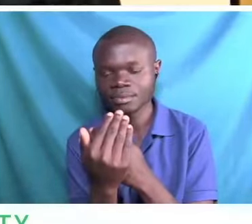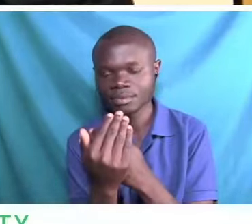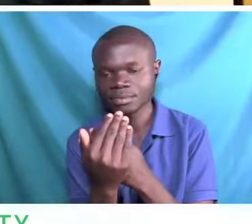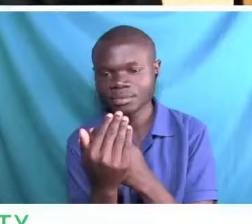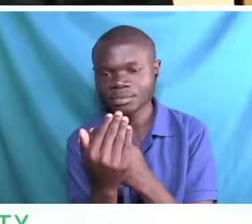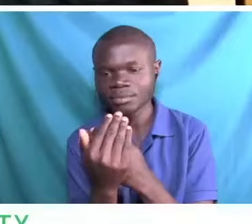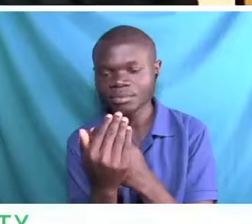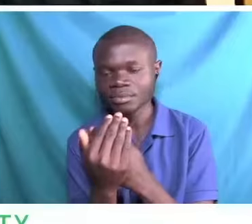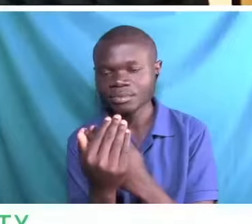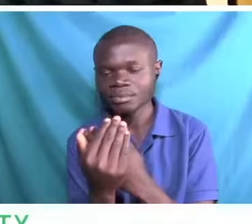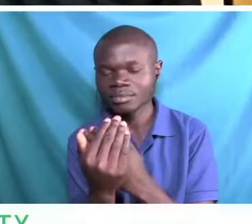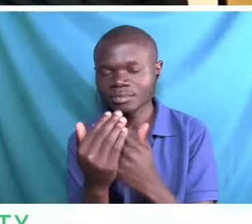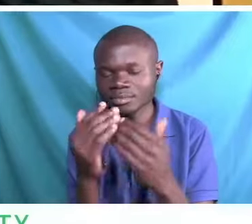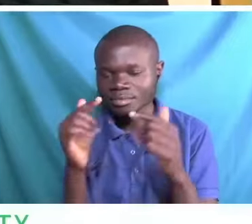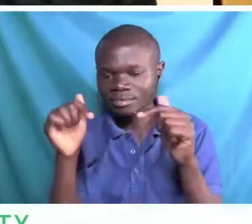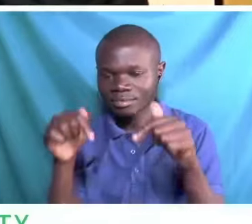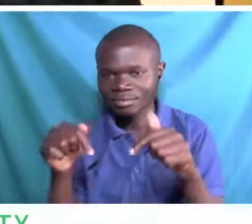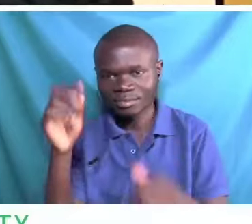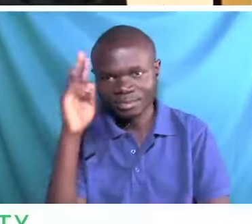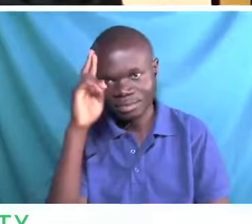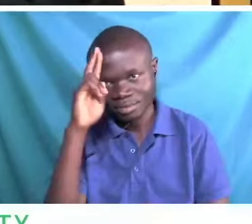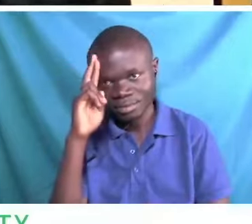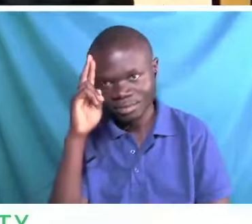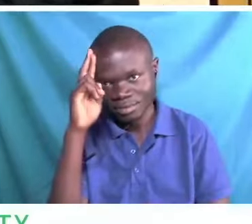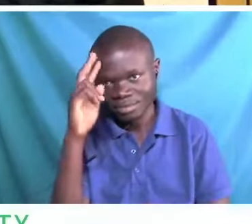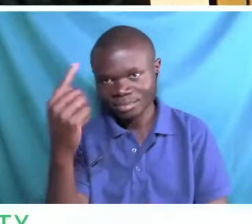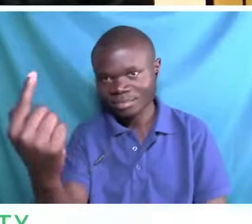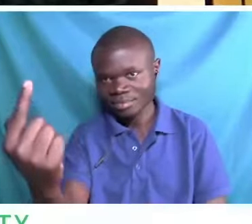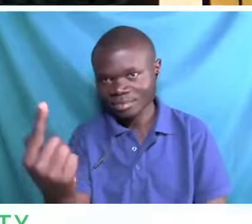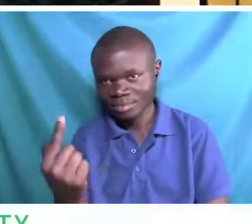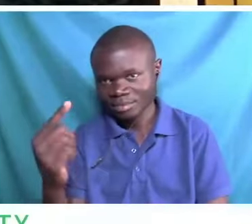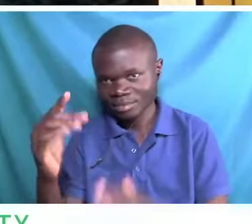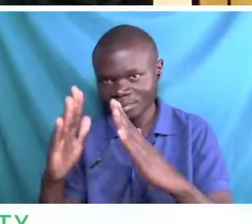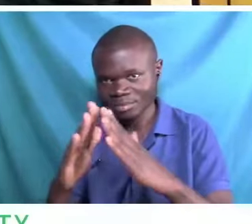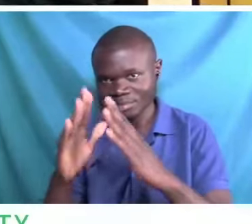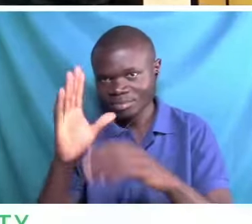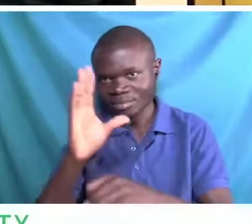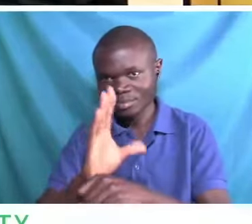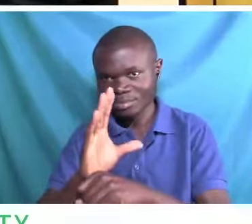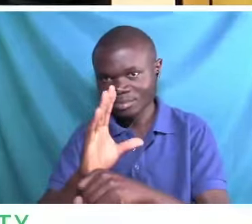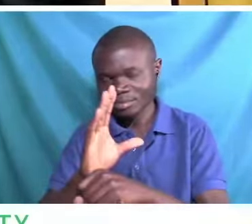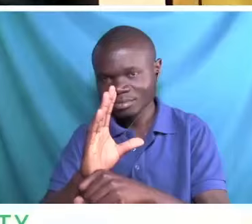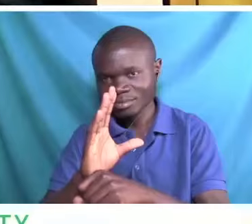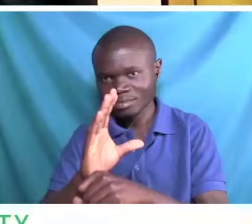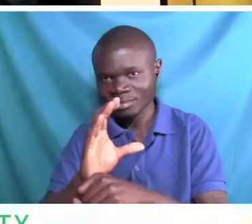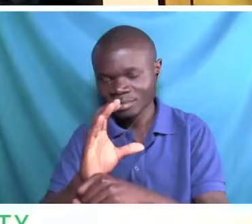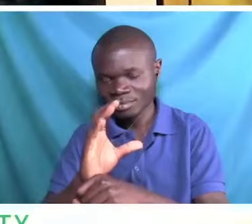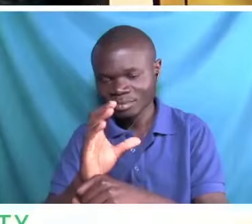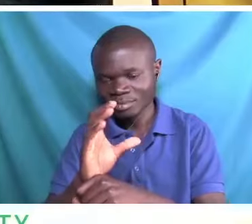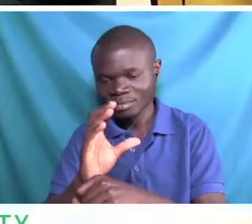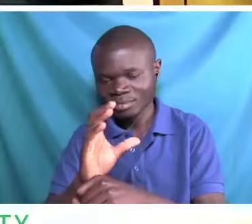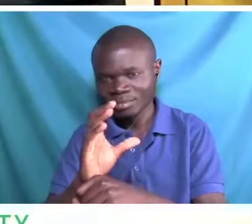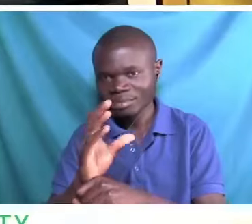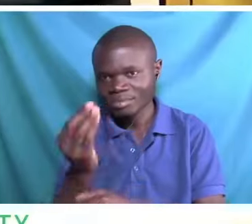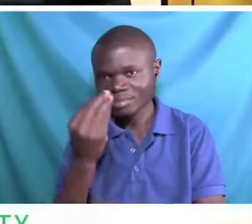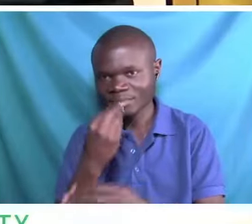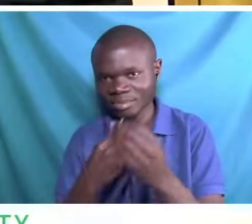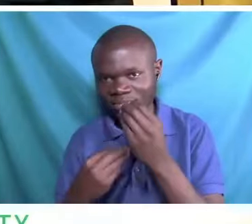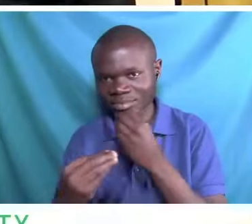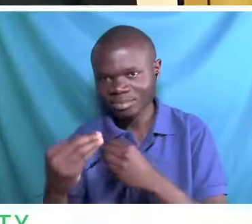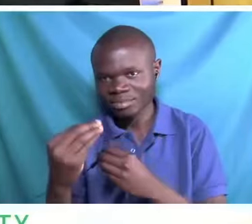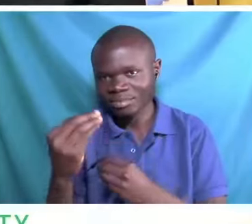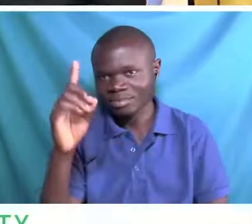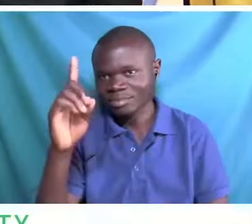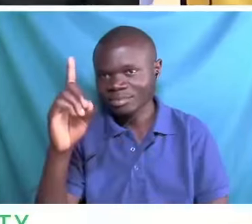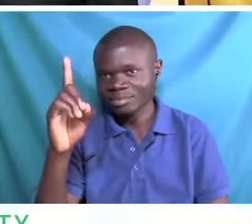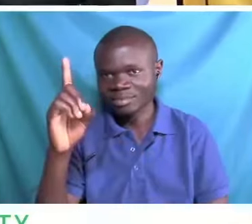It is for this reason that we come to your house to be fed by you and to hear from